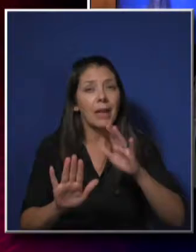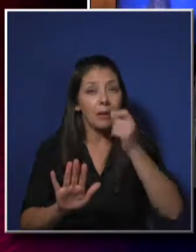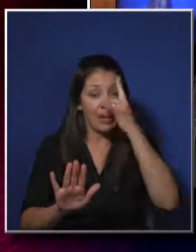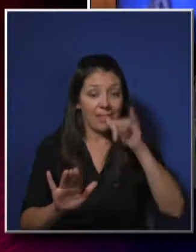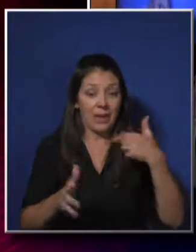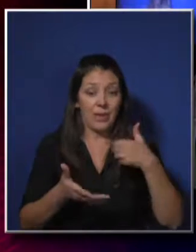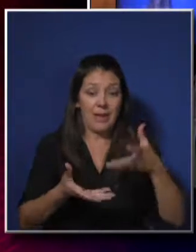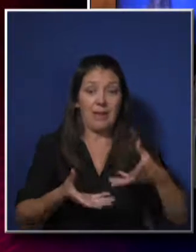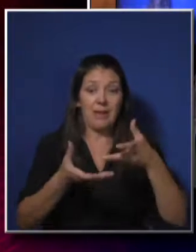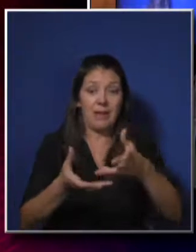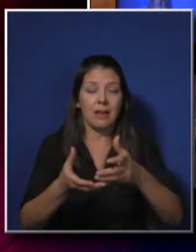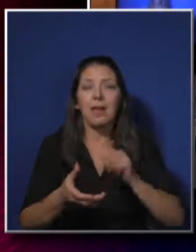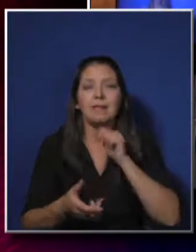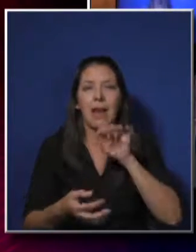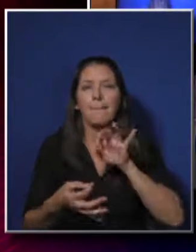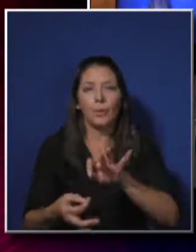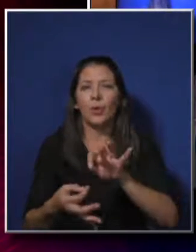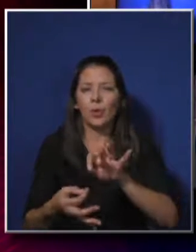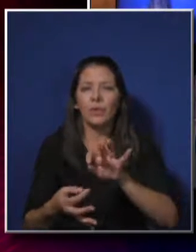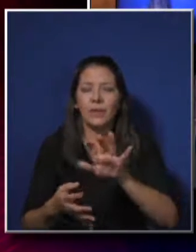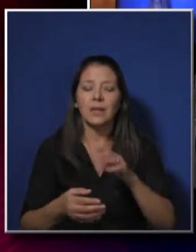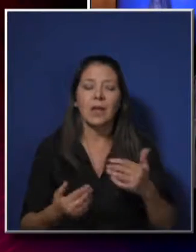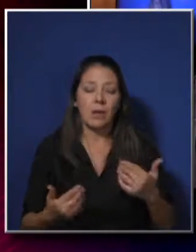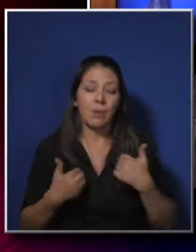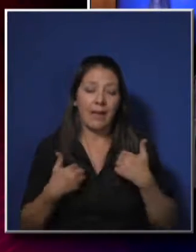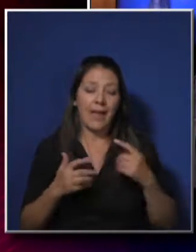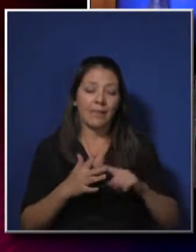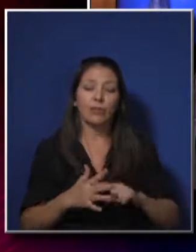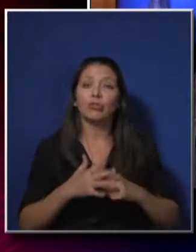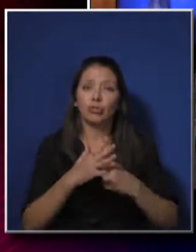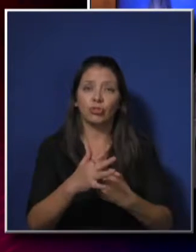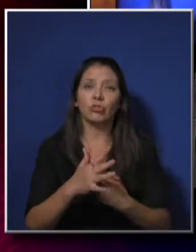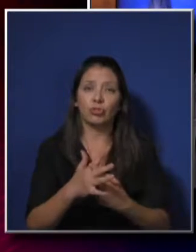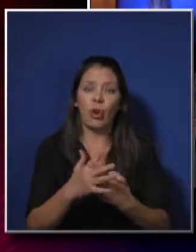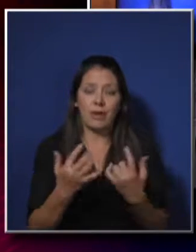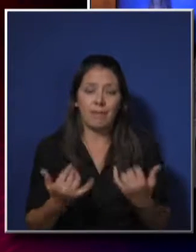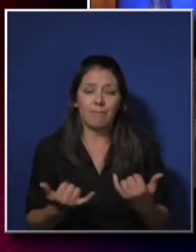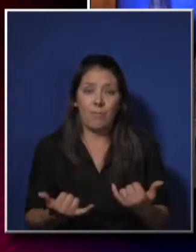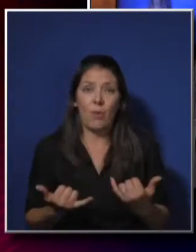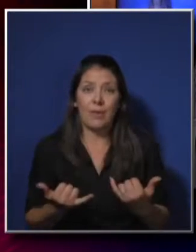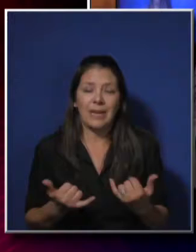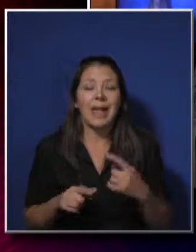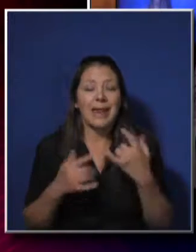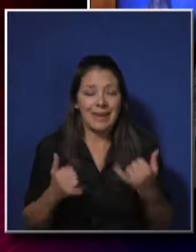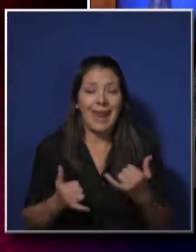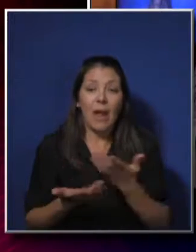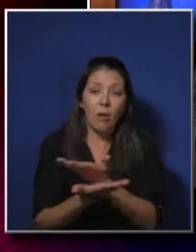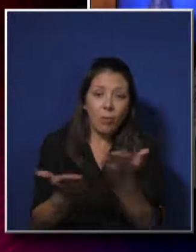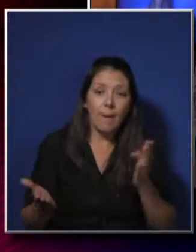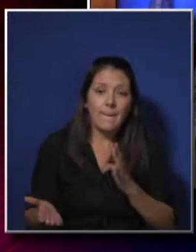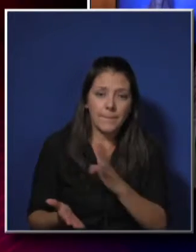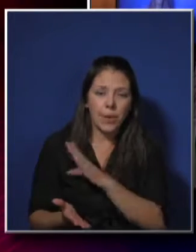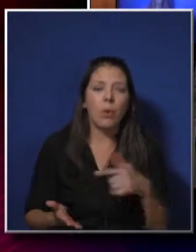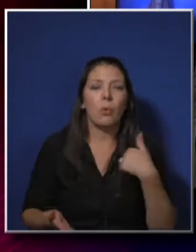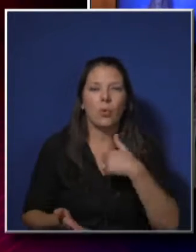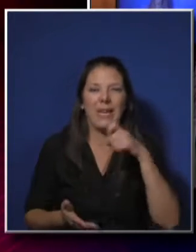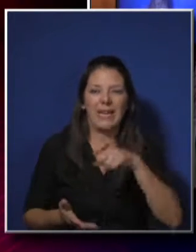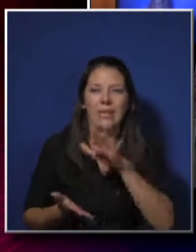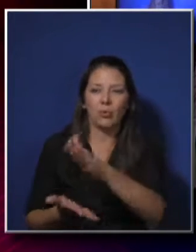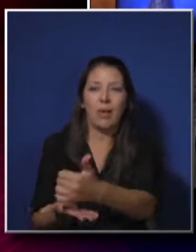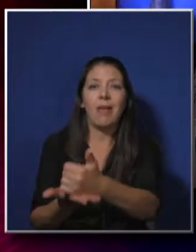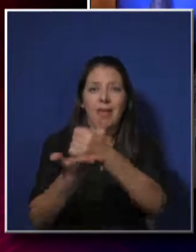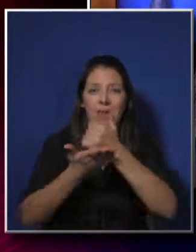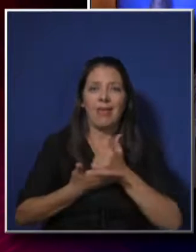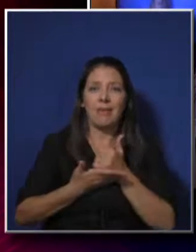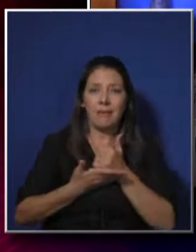stretch. We have a starting point, and we need your help as a board now. So now I turn it to you. As